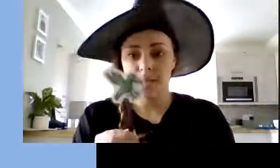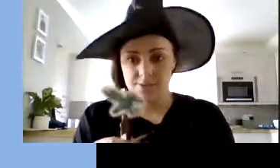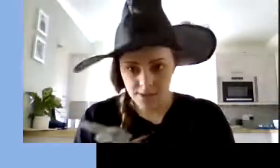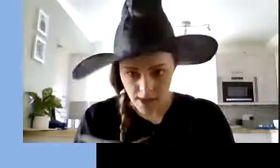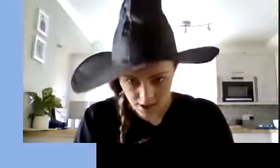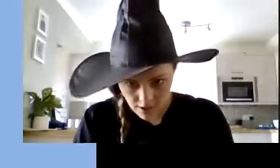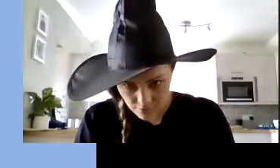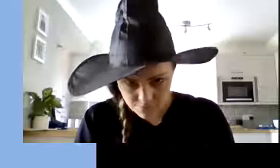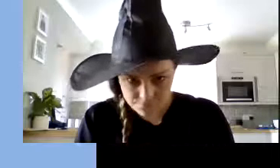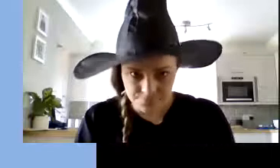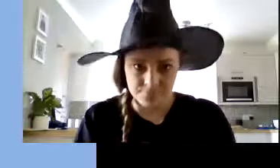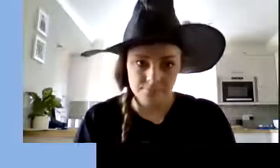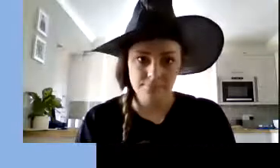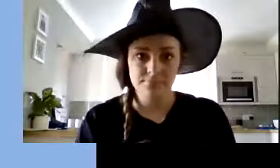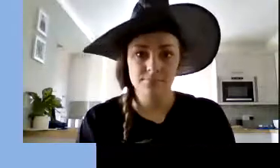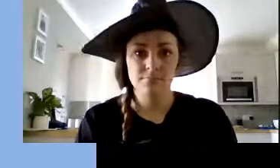She bent her head low,